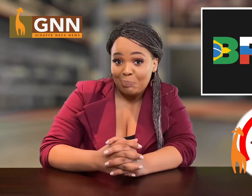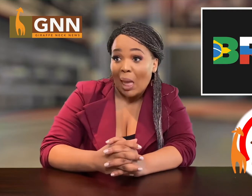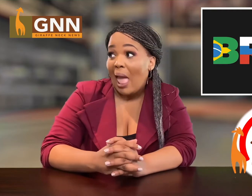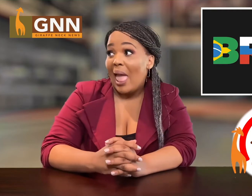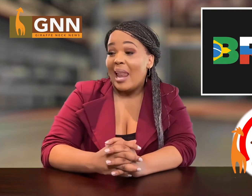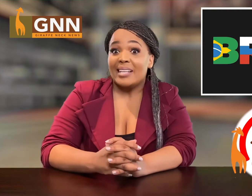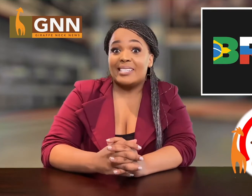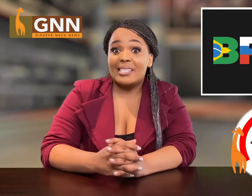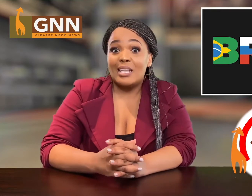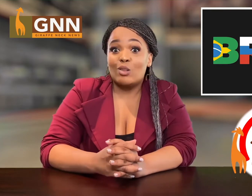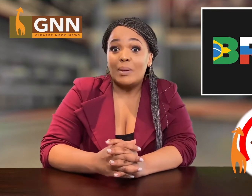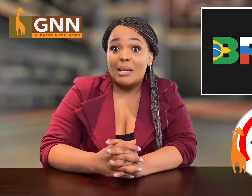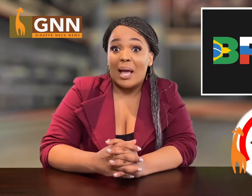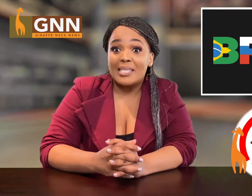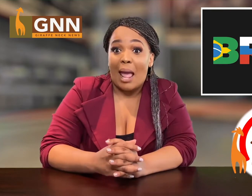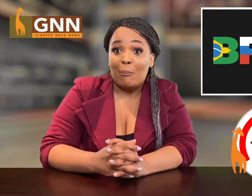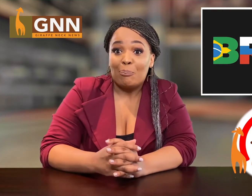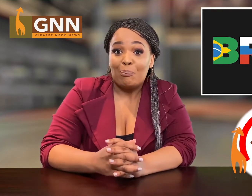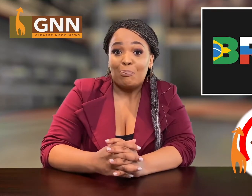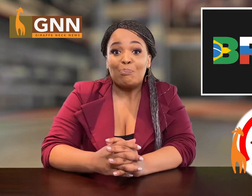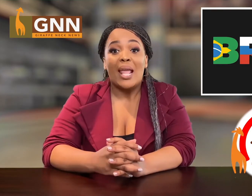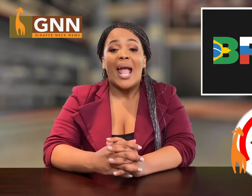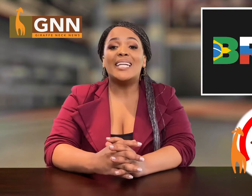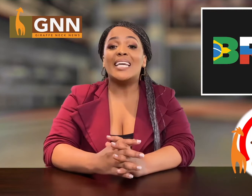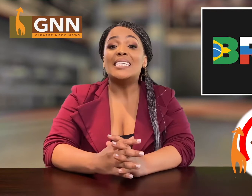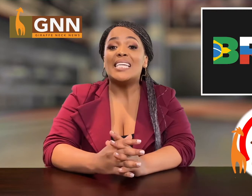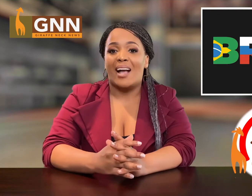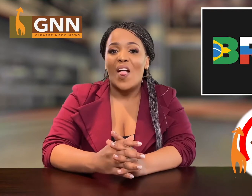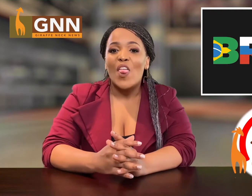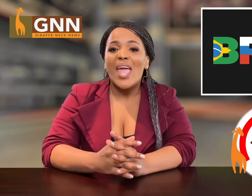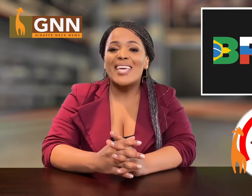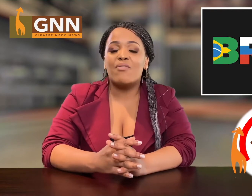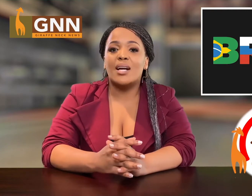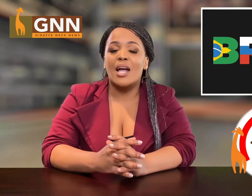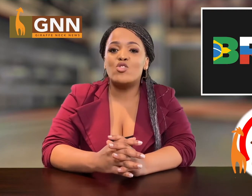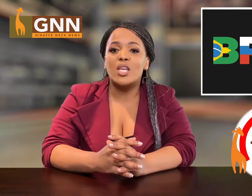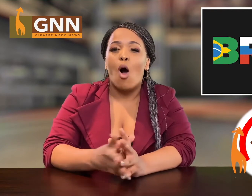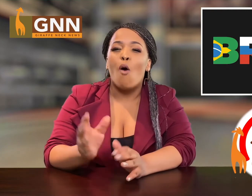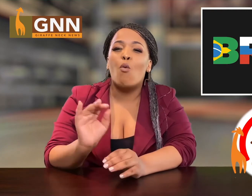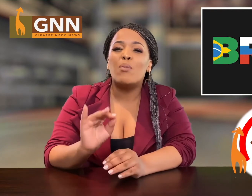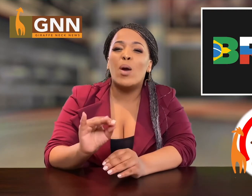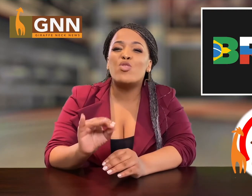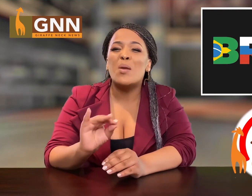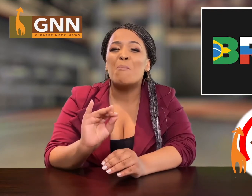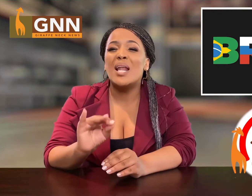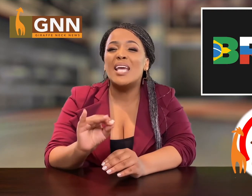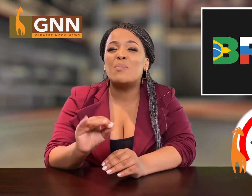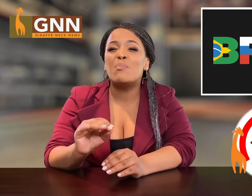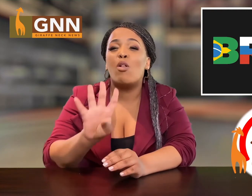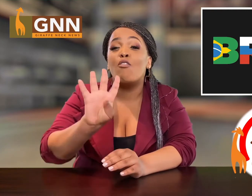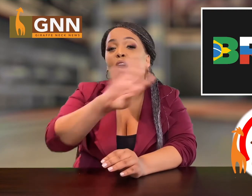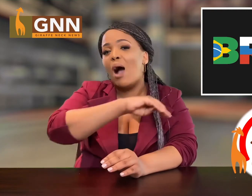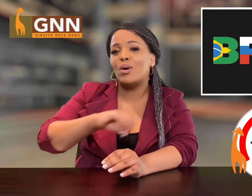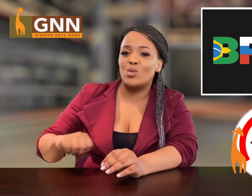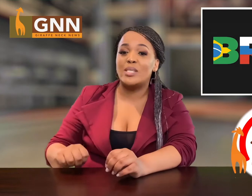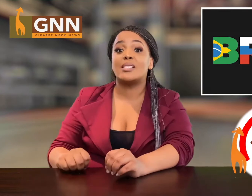China. Let's just say stop eating bats, ne? And India, they gave a country of 1.3 billion